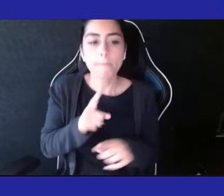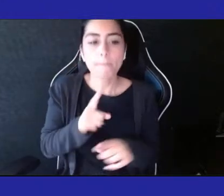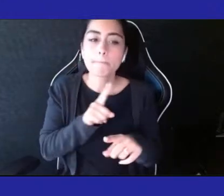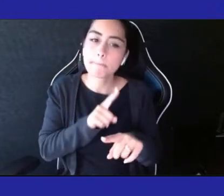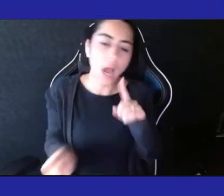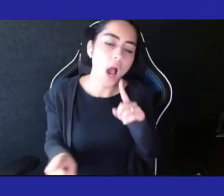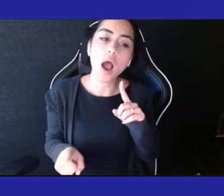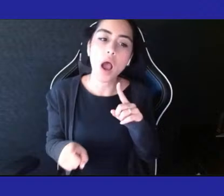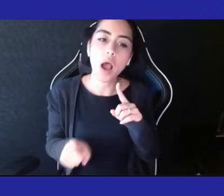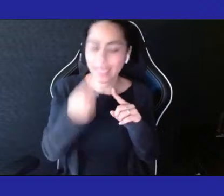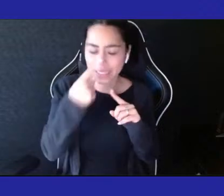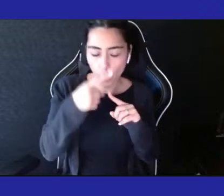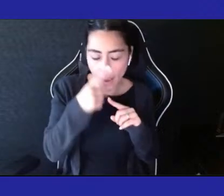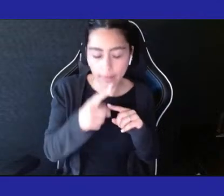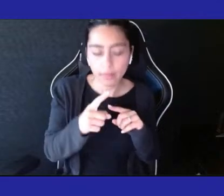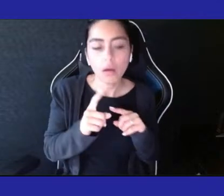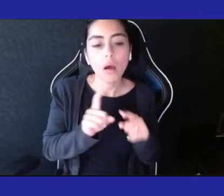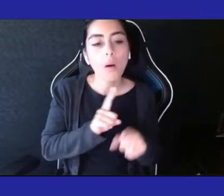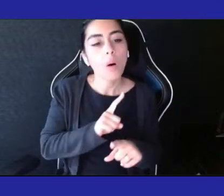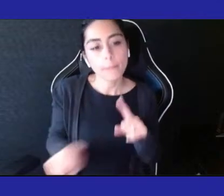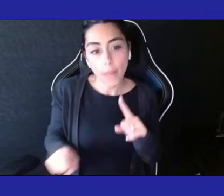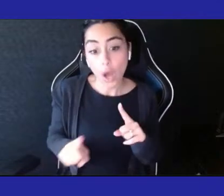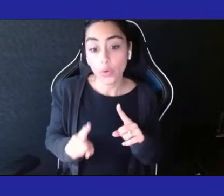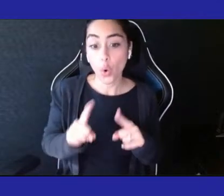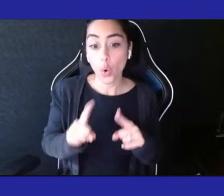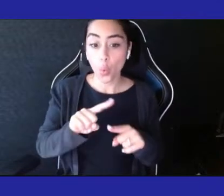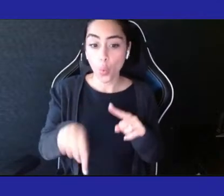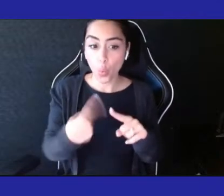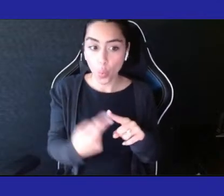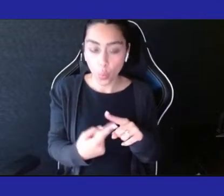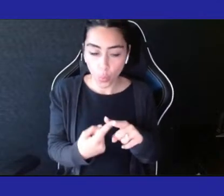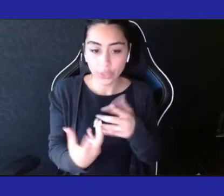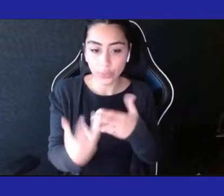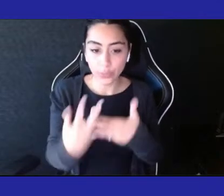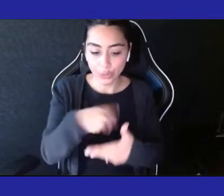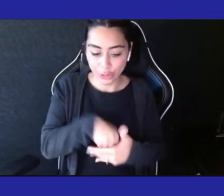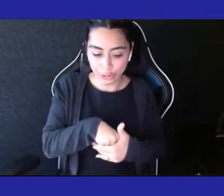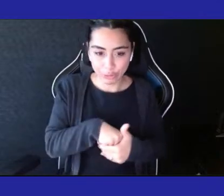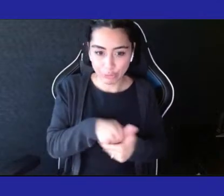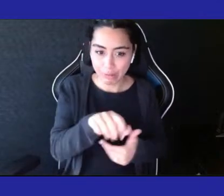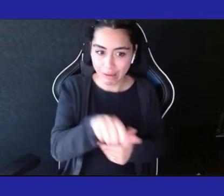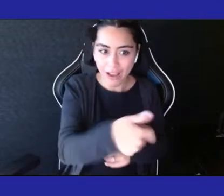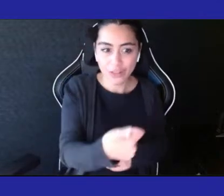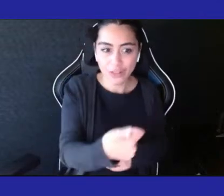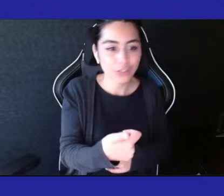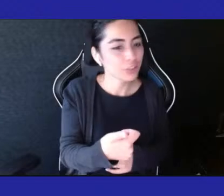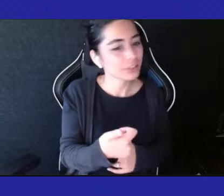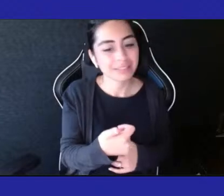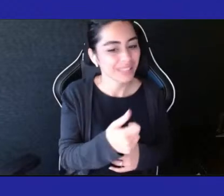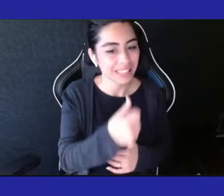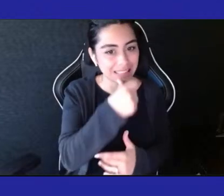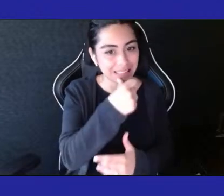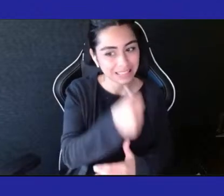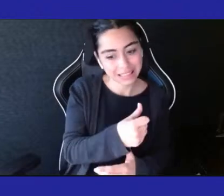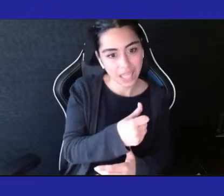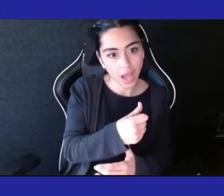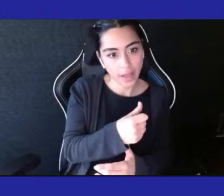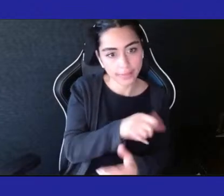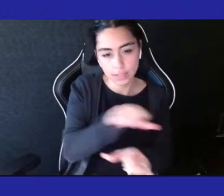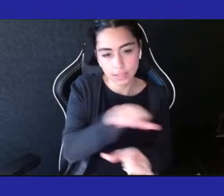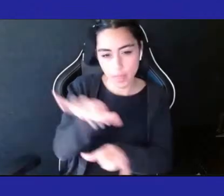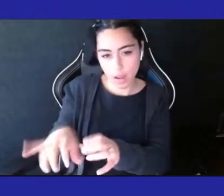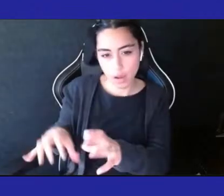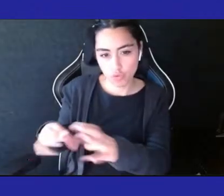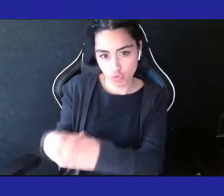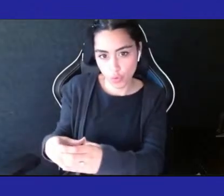and labor and delivery, since they're not eligible for anyone other than that group, I think it would be a better metric.